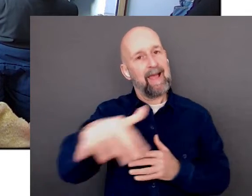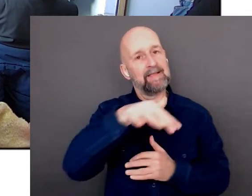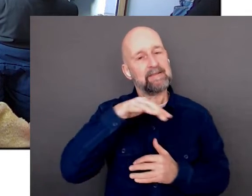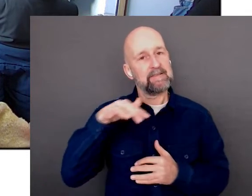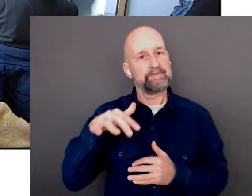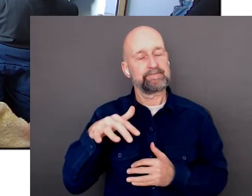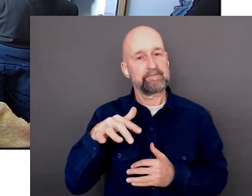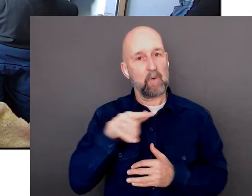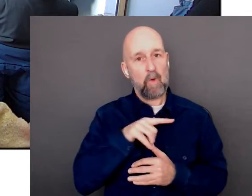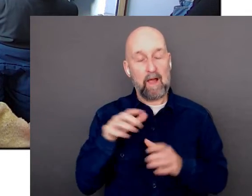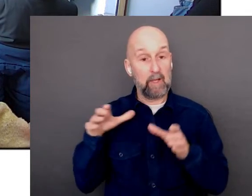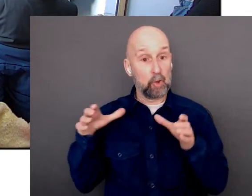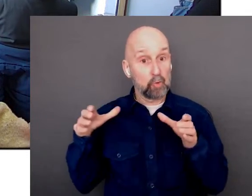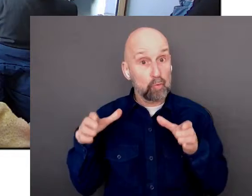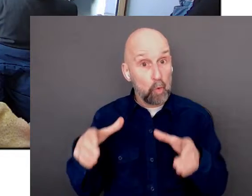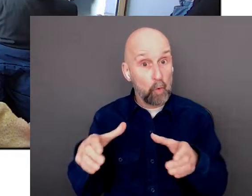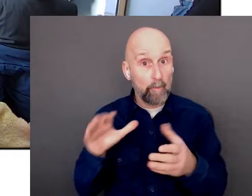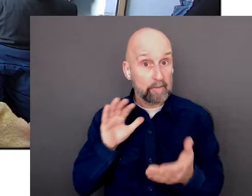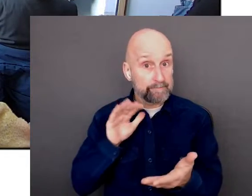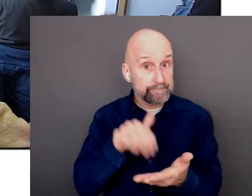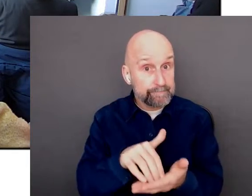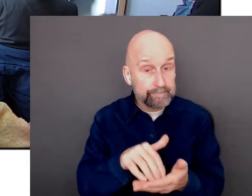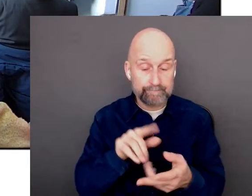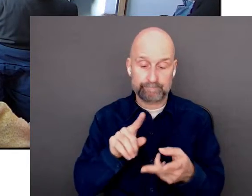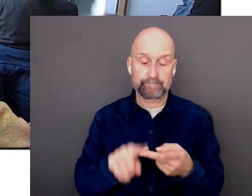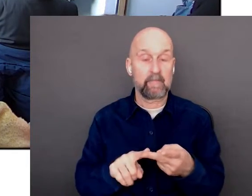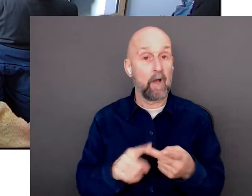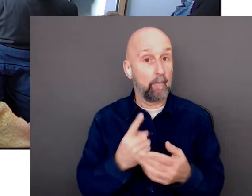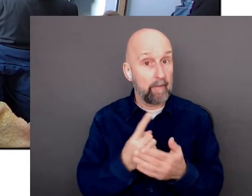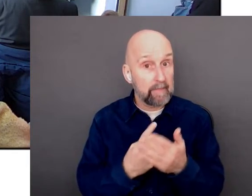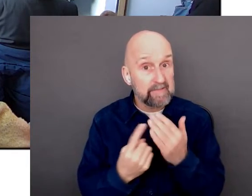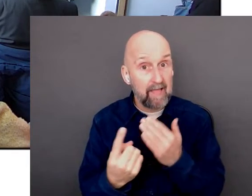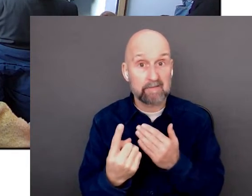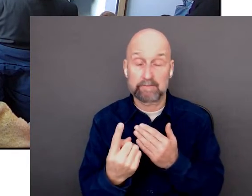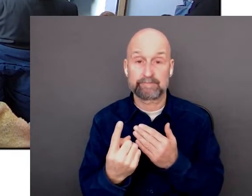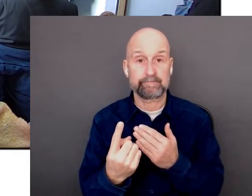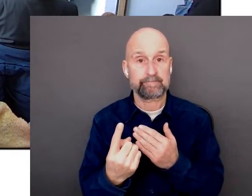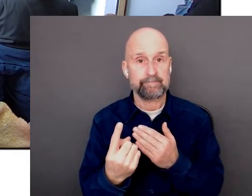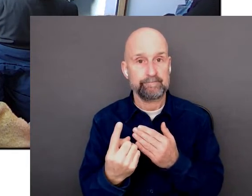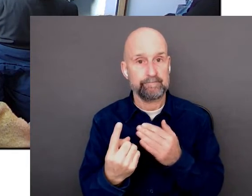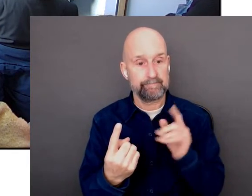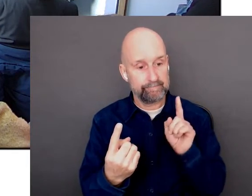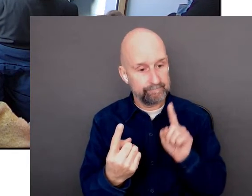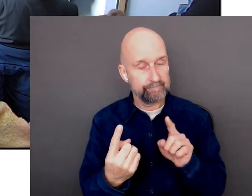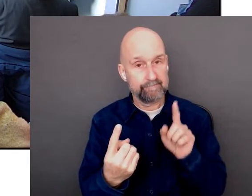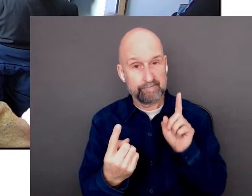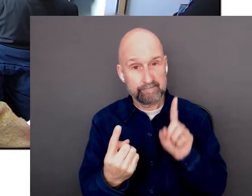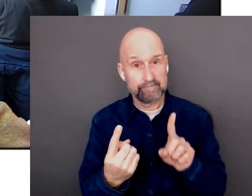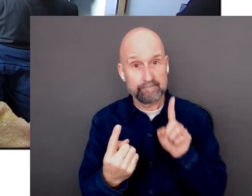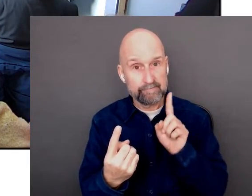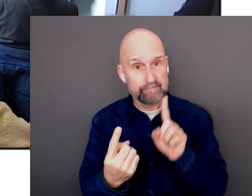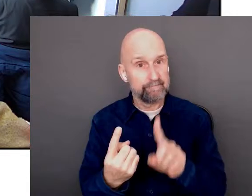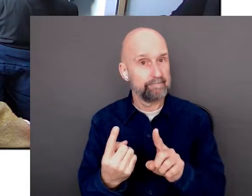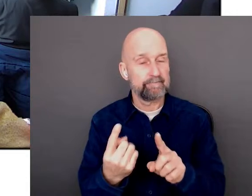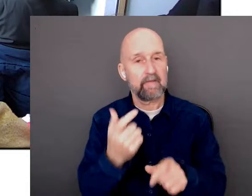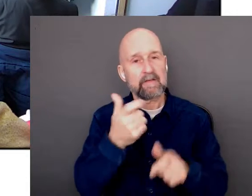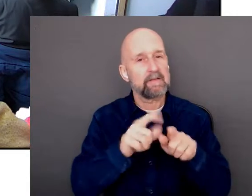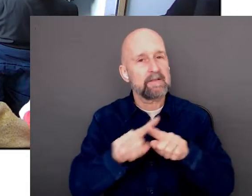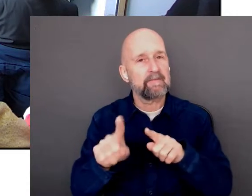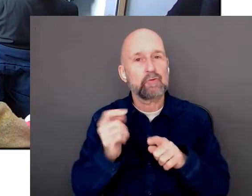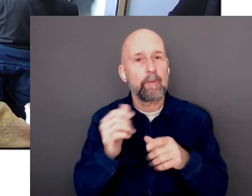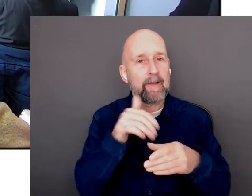in groups, and even if they're by themselves, there's like layers of spectatorship. Yes. Well,